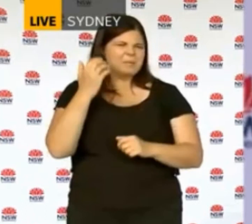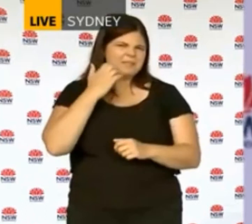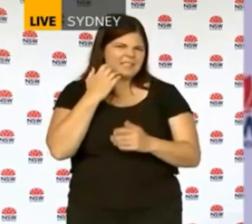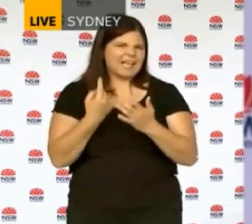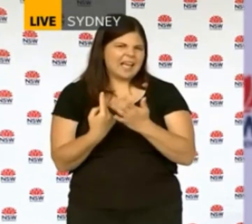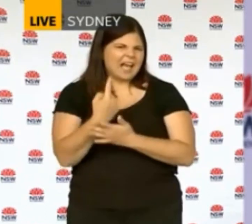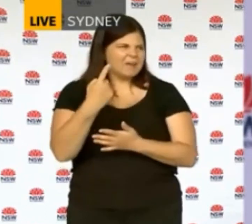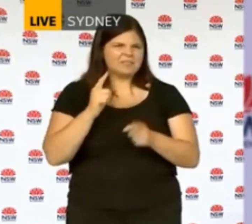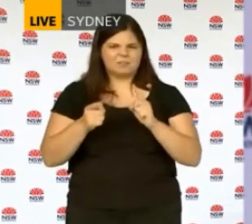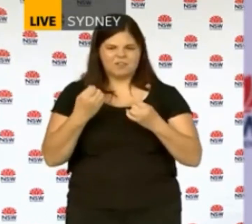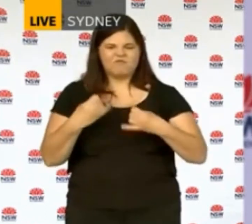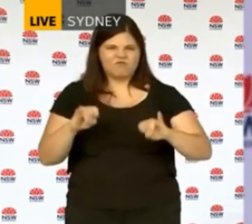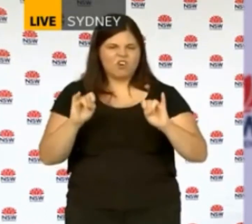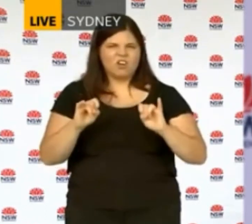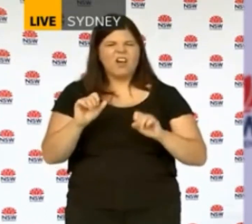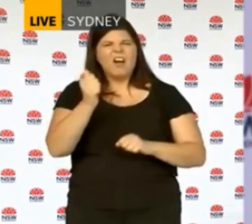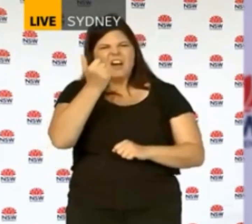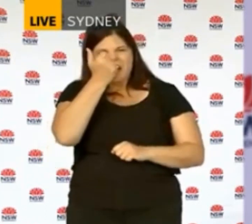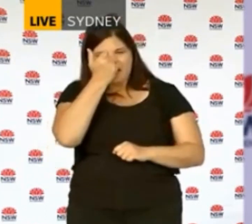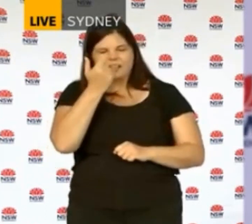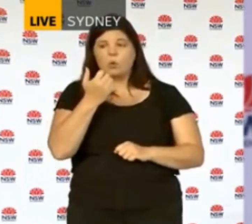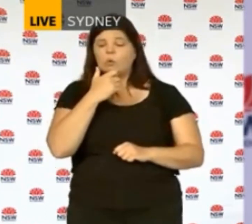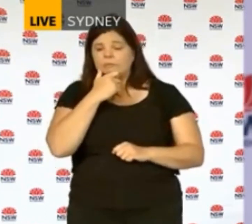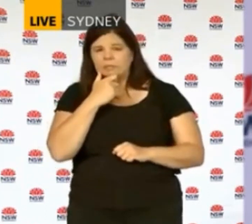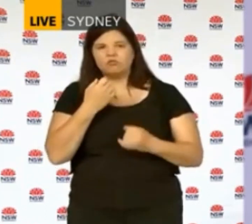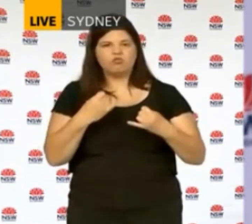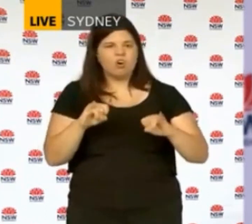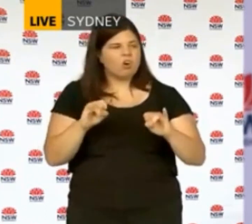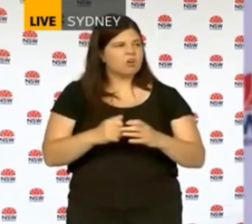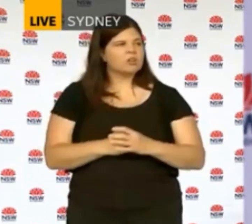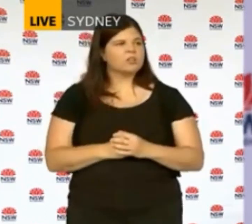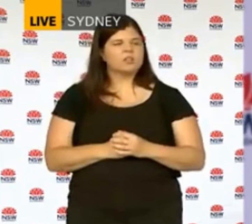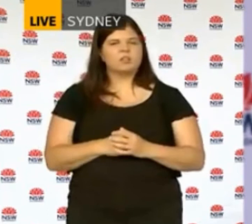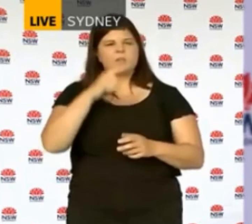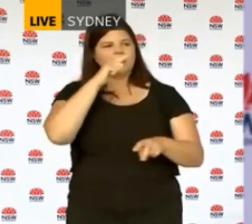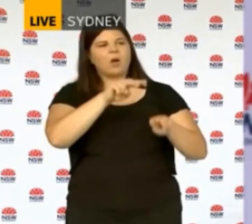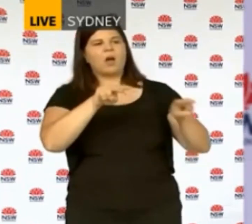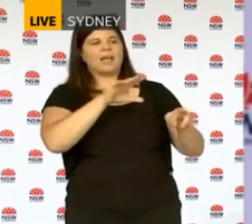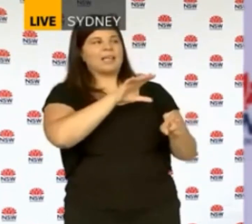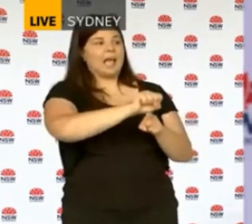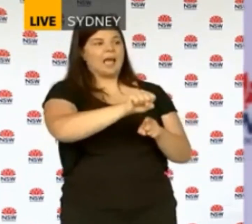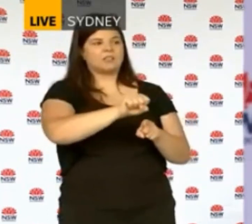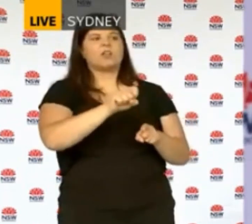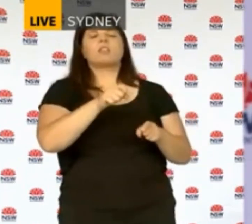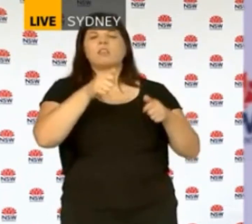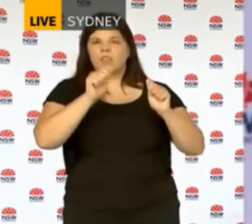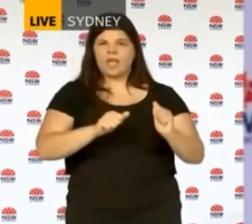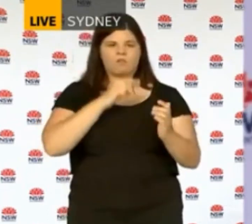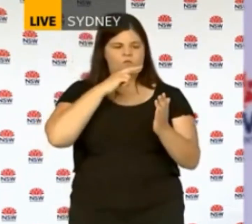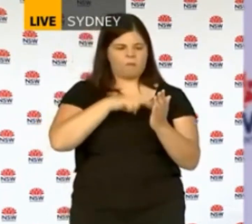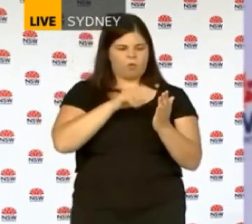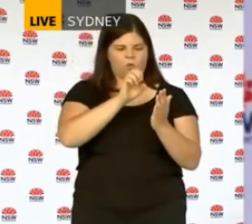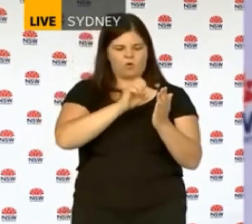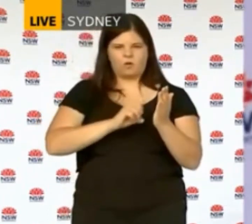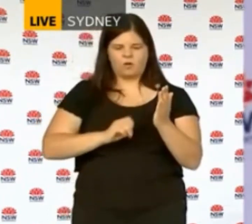been occasions where there's been minor transgressions or minor things that people have observed, and then there's been a comprehensive response, which to